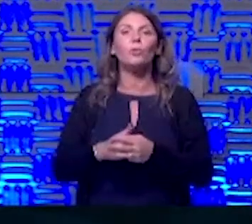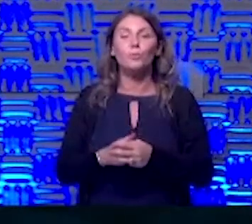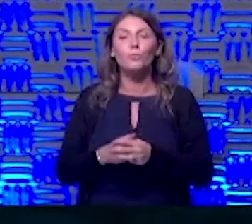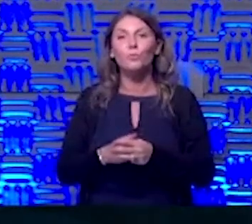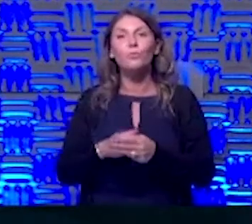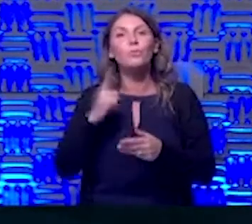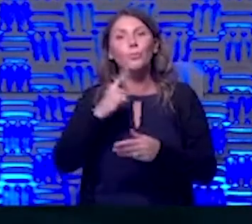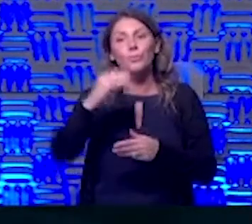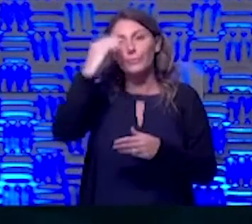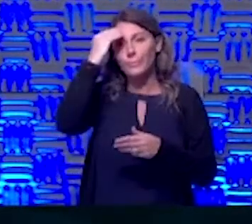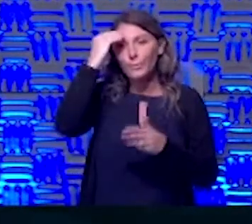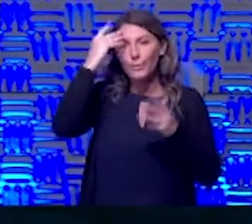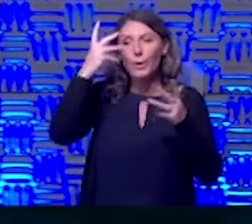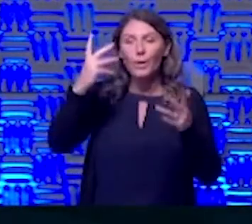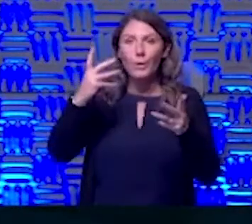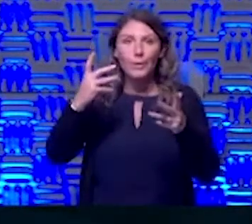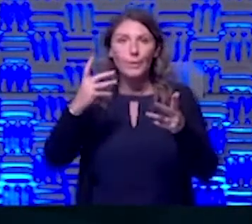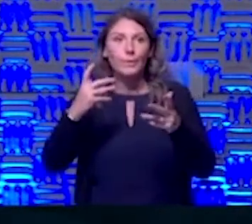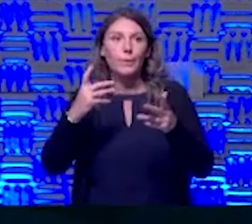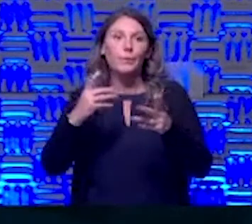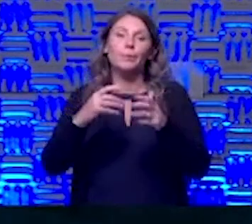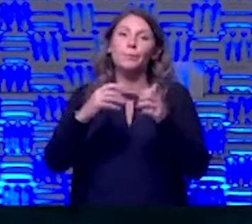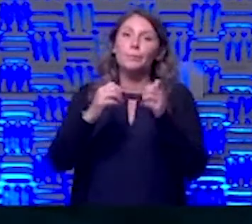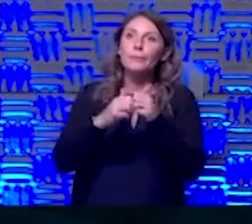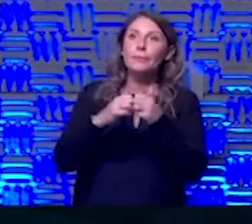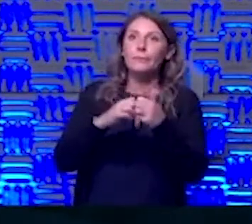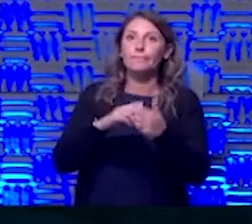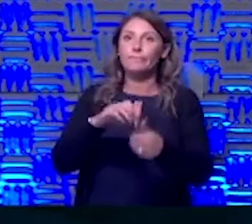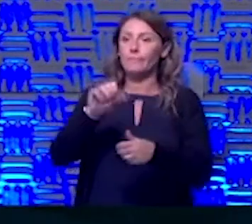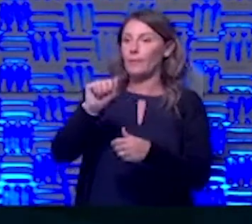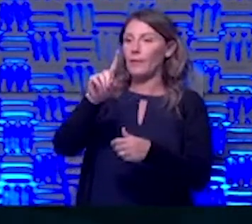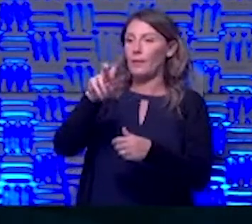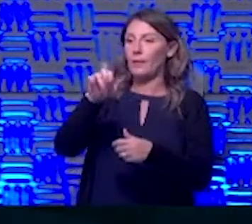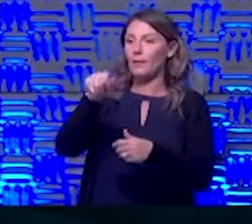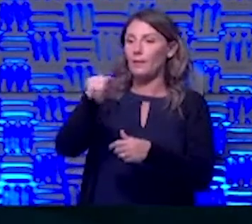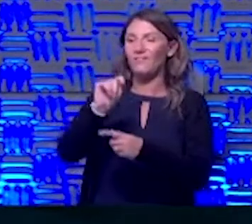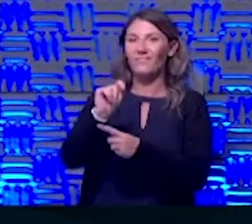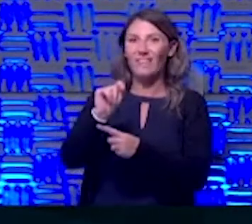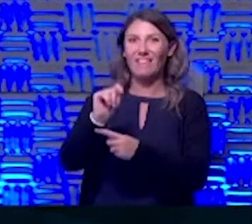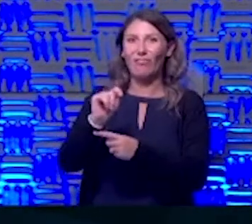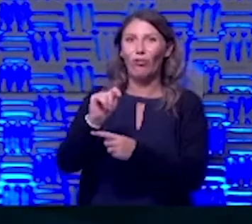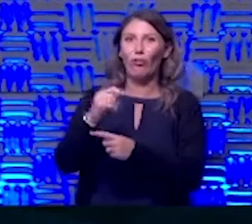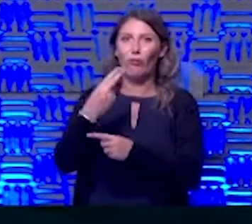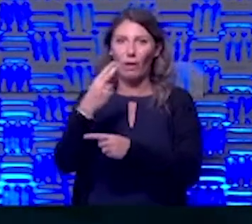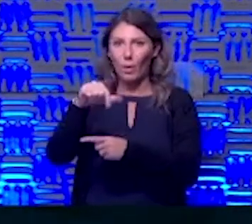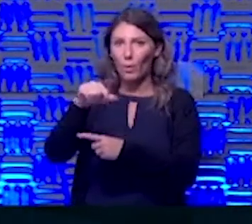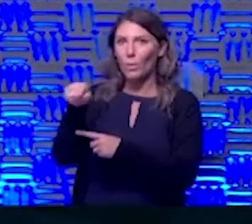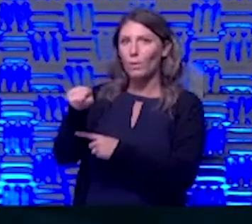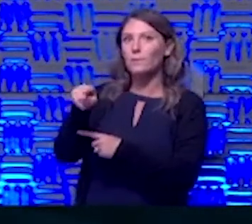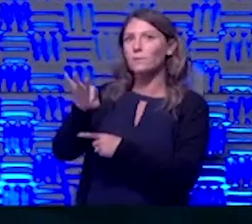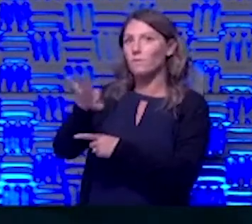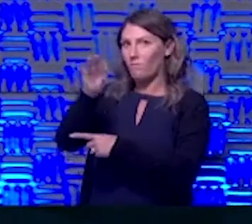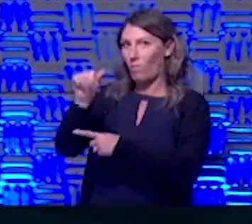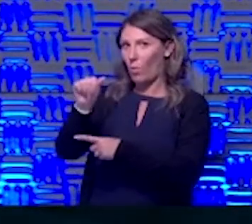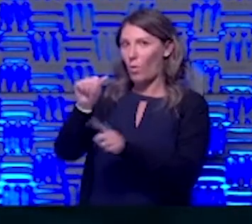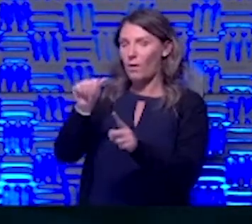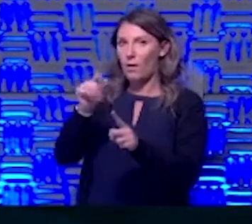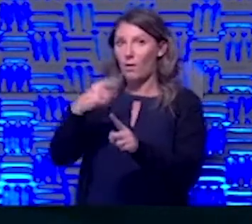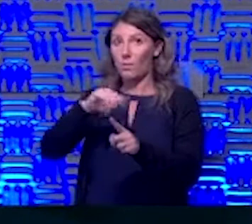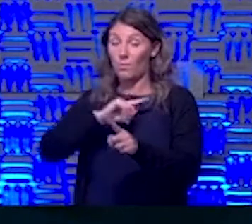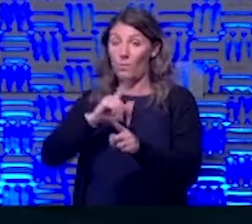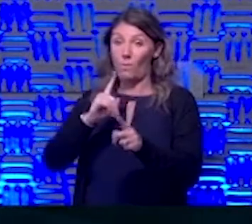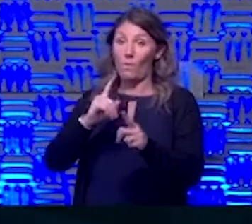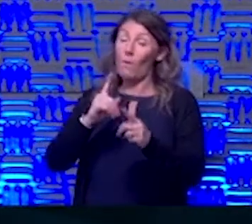know, AdventHealth's headquarters are in Orlando, and we are being inundated and almost to capacity down